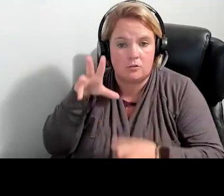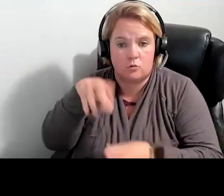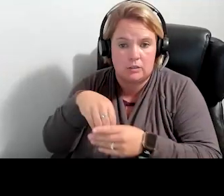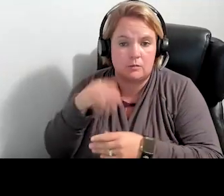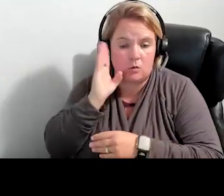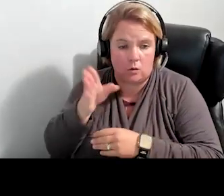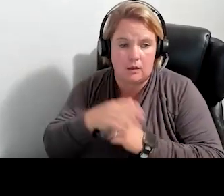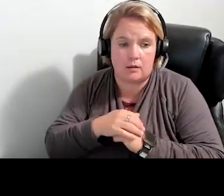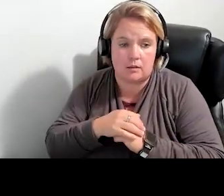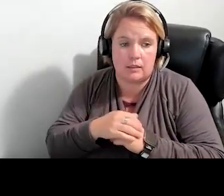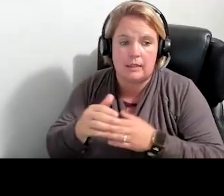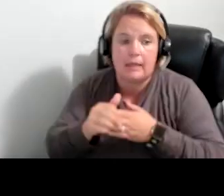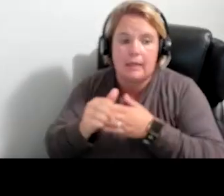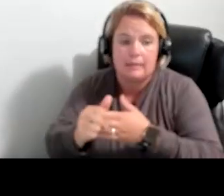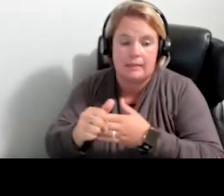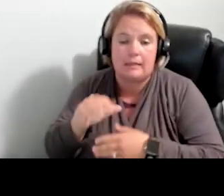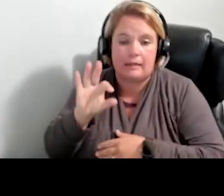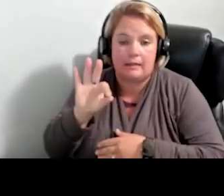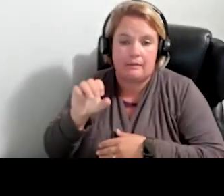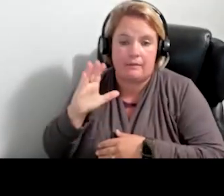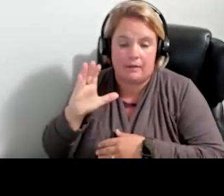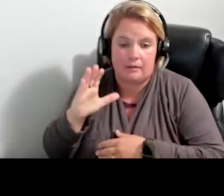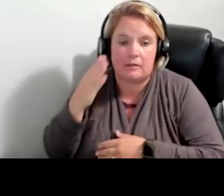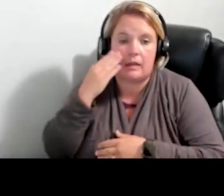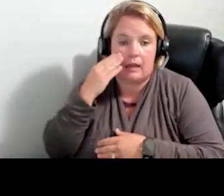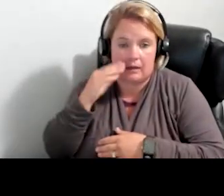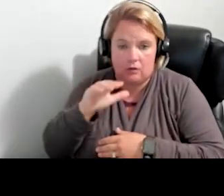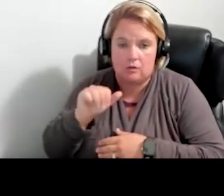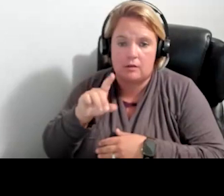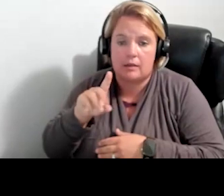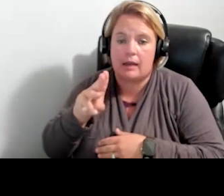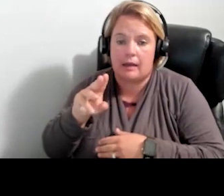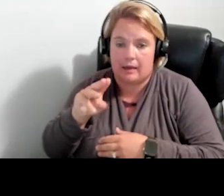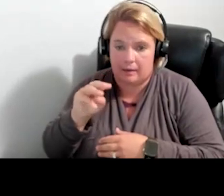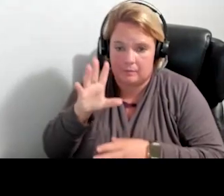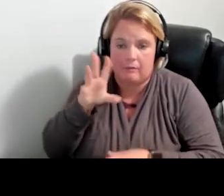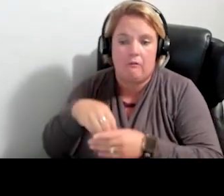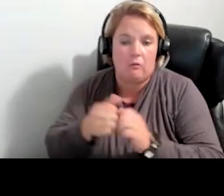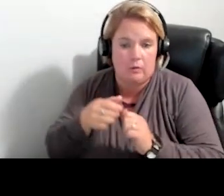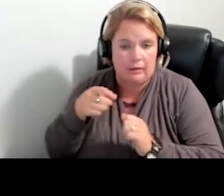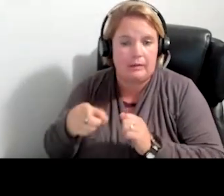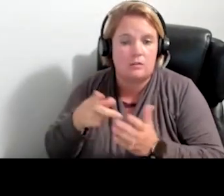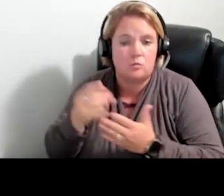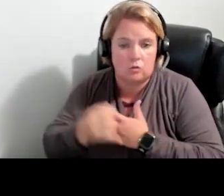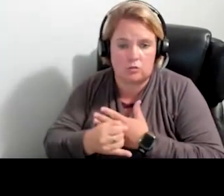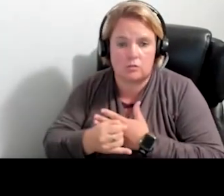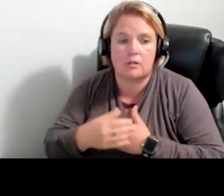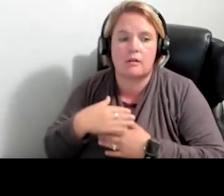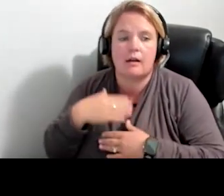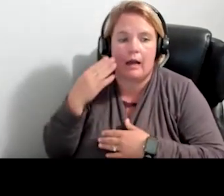As the lead faculty for this, I know all about the administration of this. I know what a magic